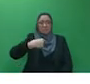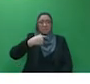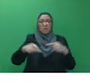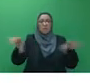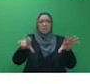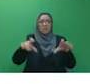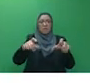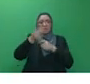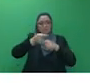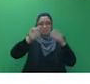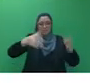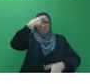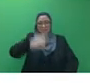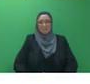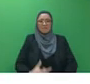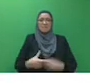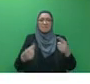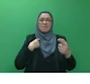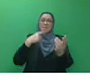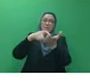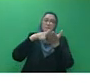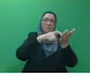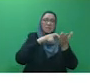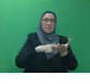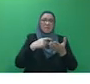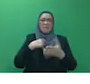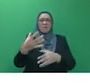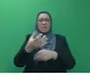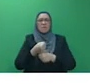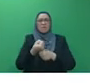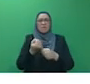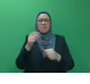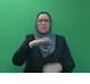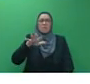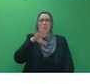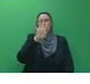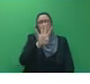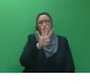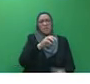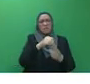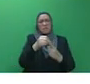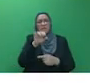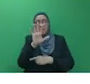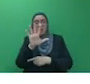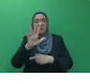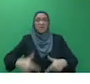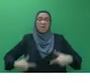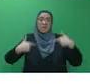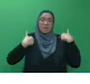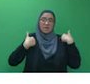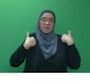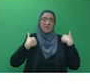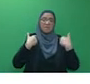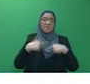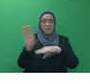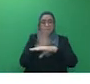of doing stand-up comedy the demand that I that I command uh so I would get around four to five live